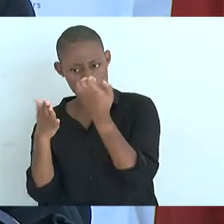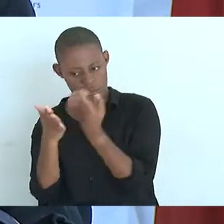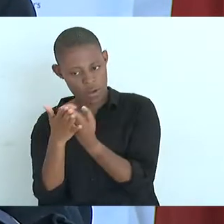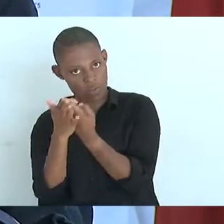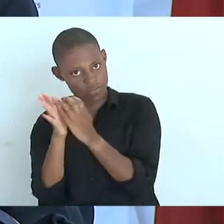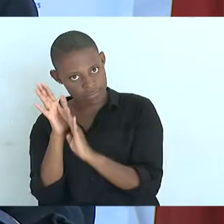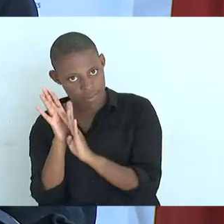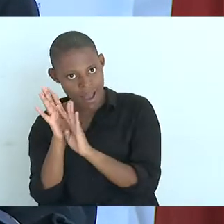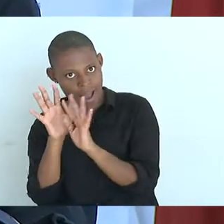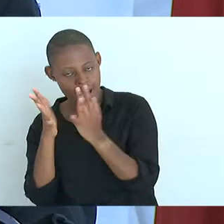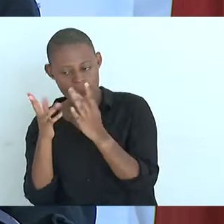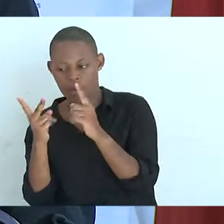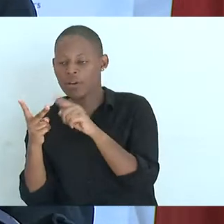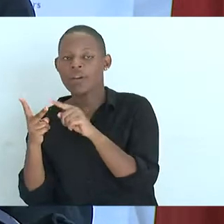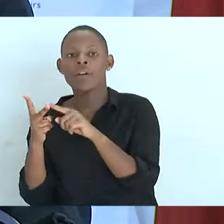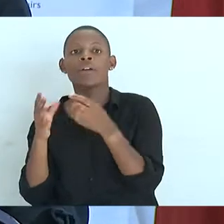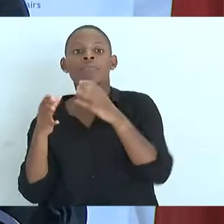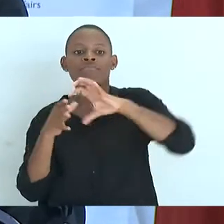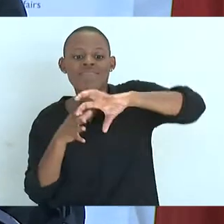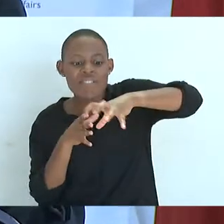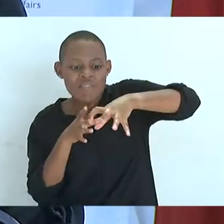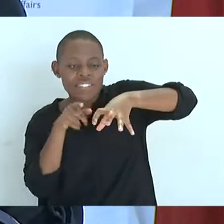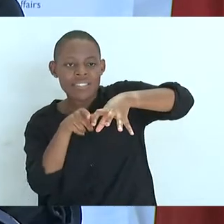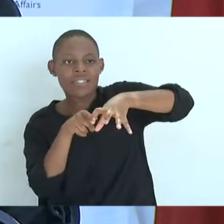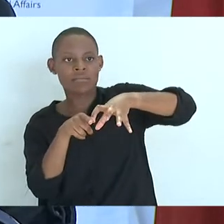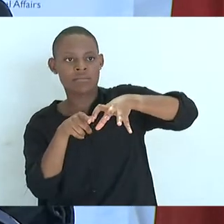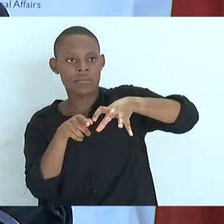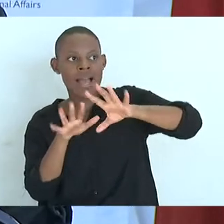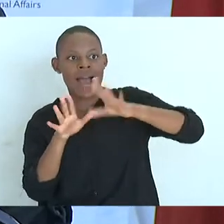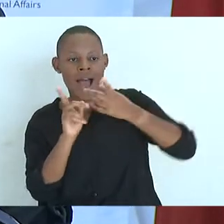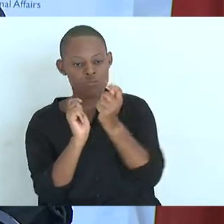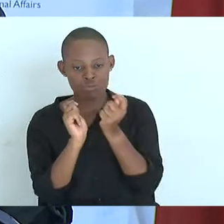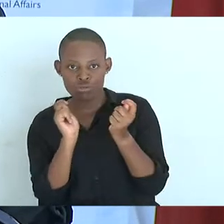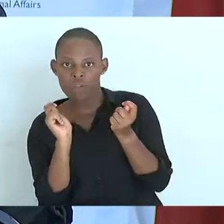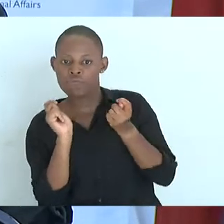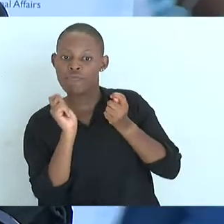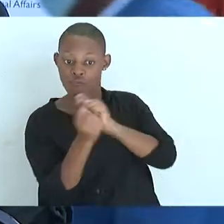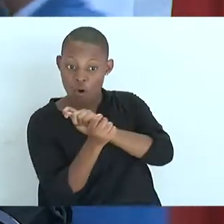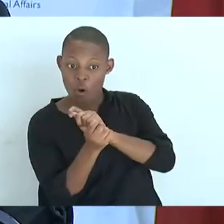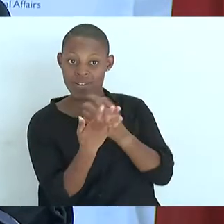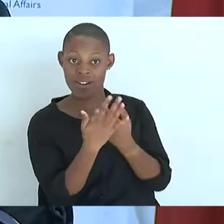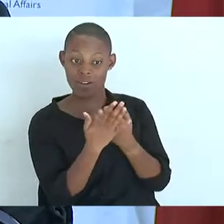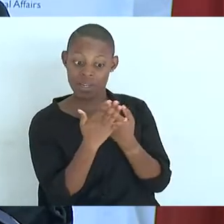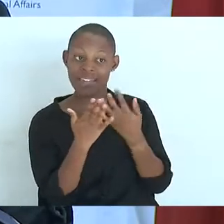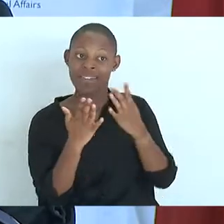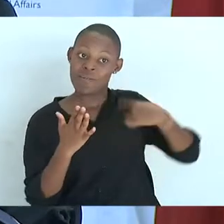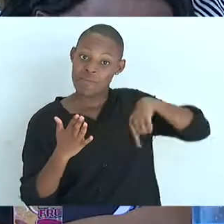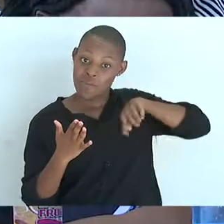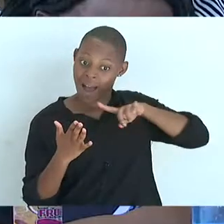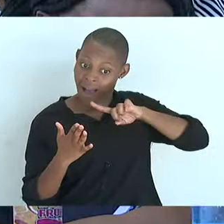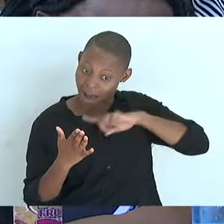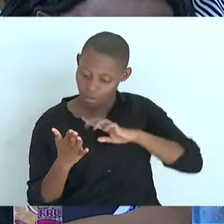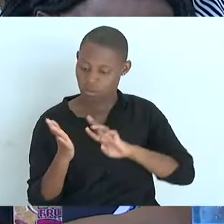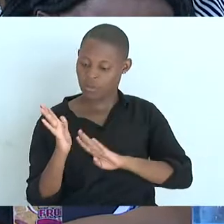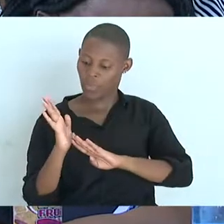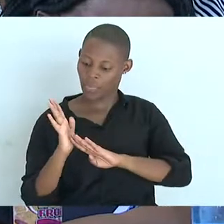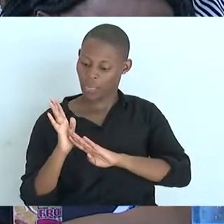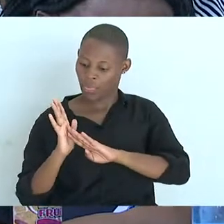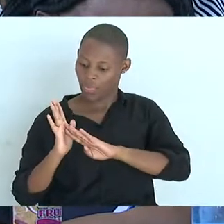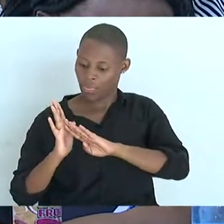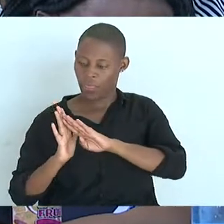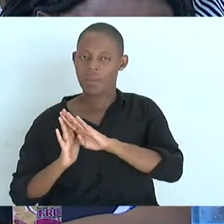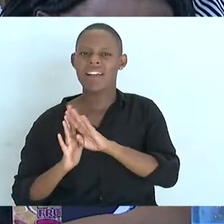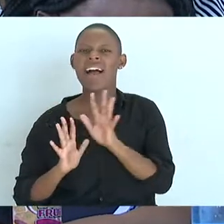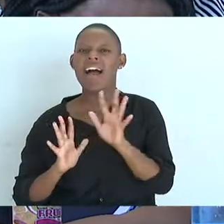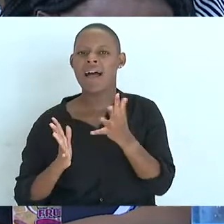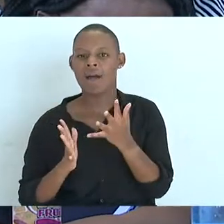Economic Recovery, Reconstruction, and Transformation Plan. That plan recognizes our economy